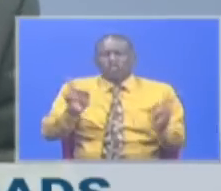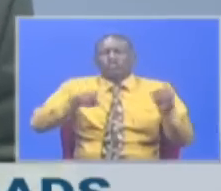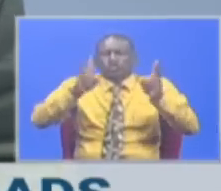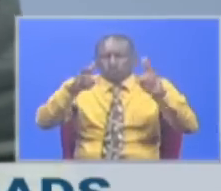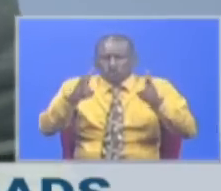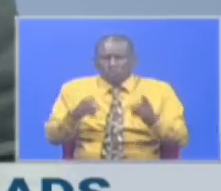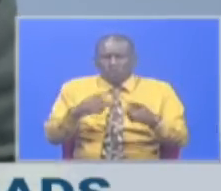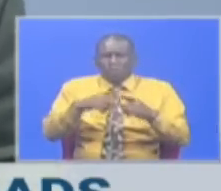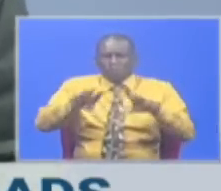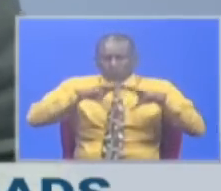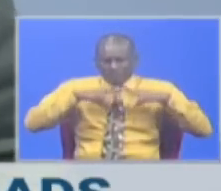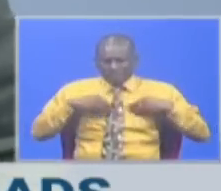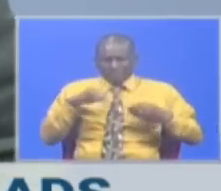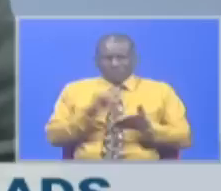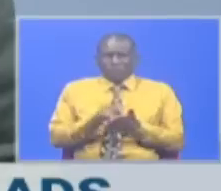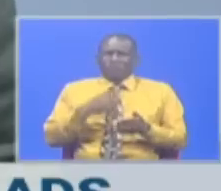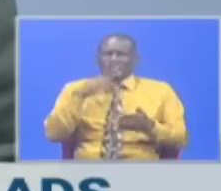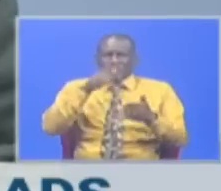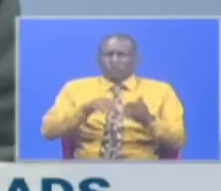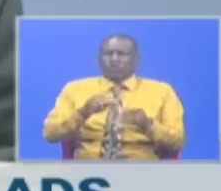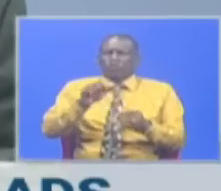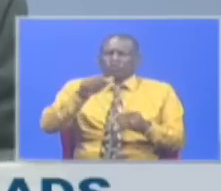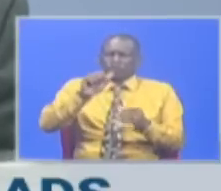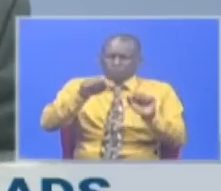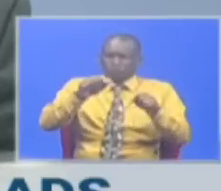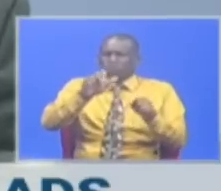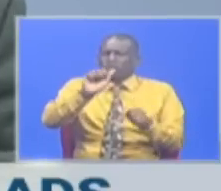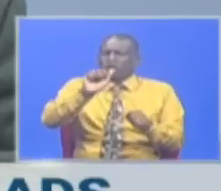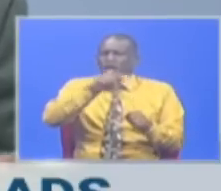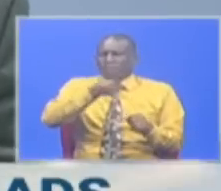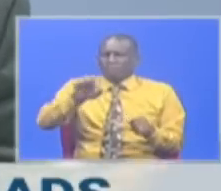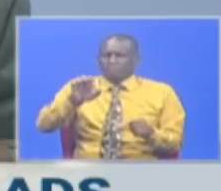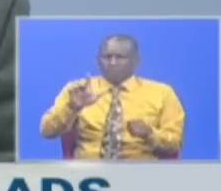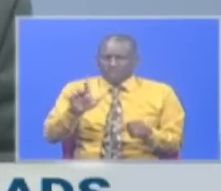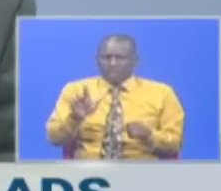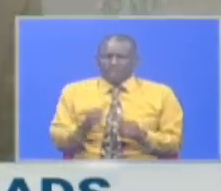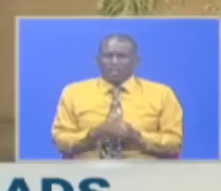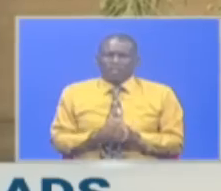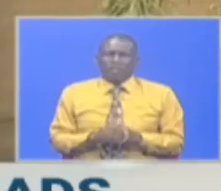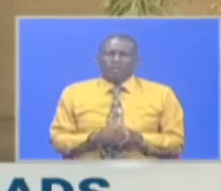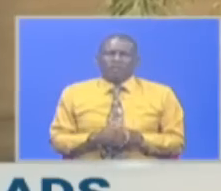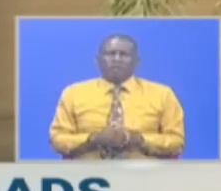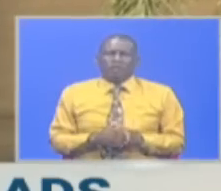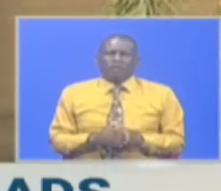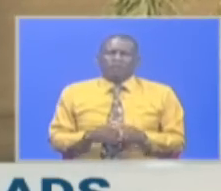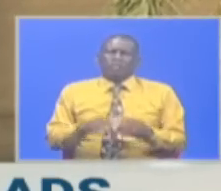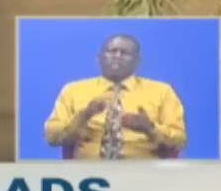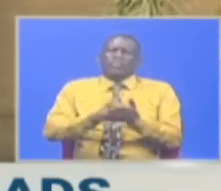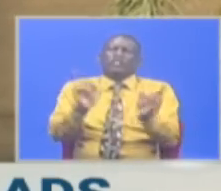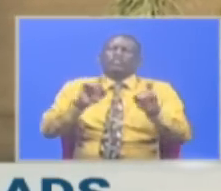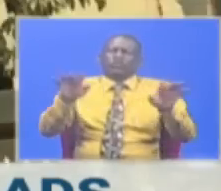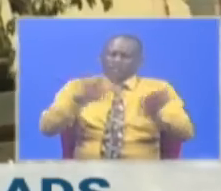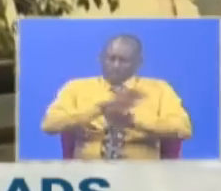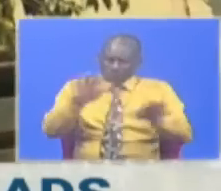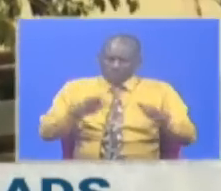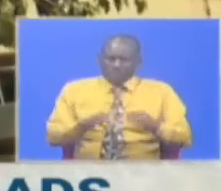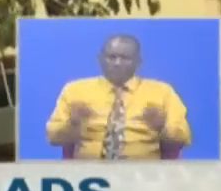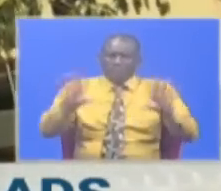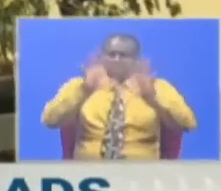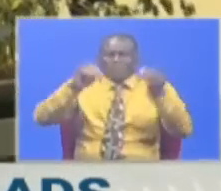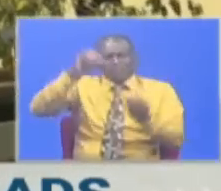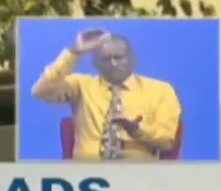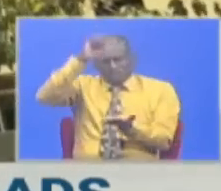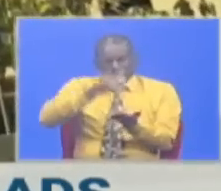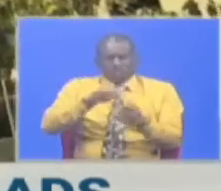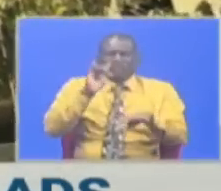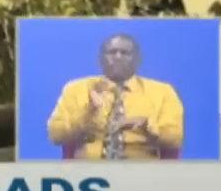we accepted it and we said we're going to appeal because we felt that the judges erred in law. But that is not all. Budget cuts have